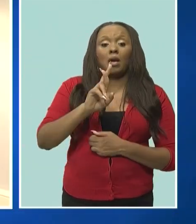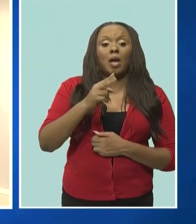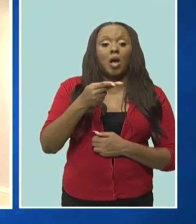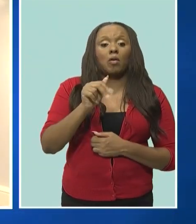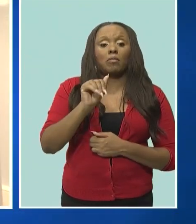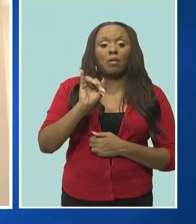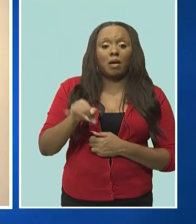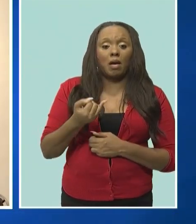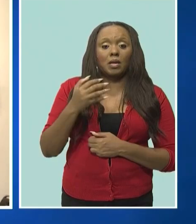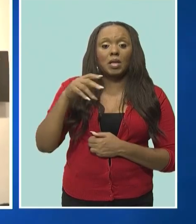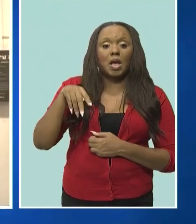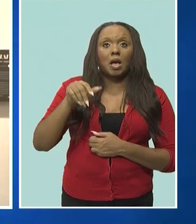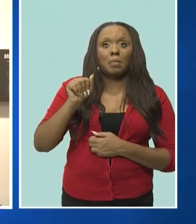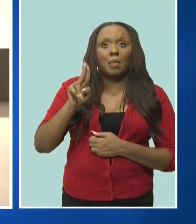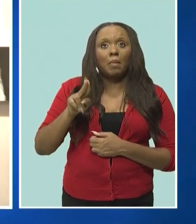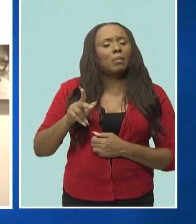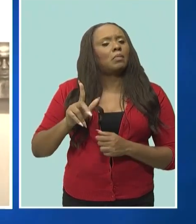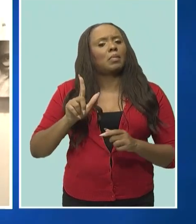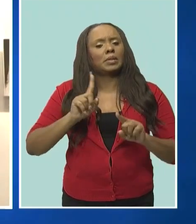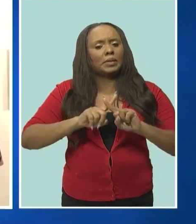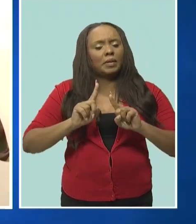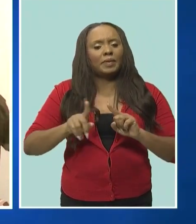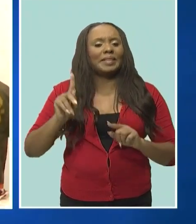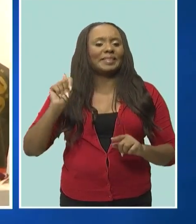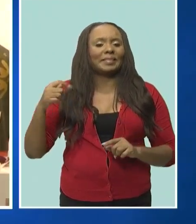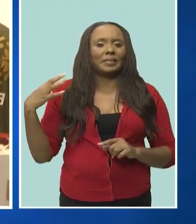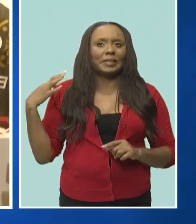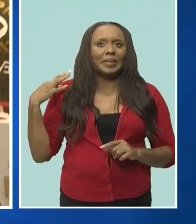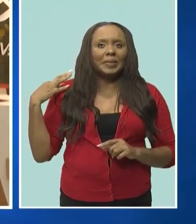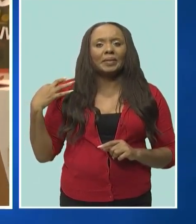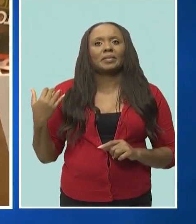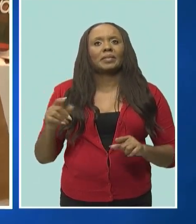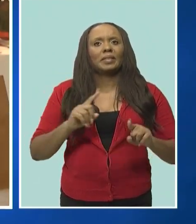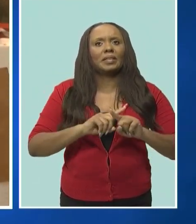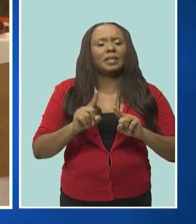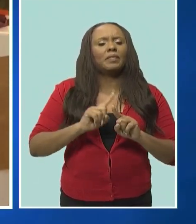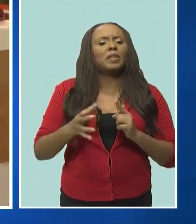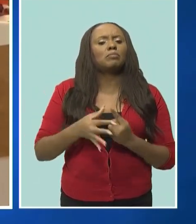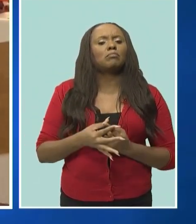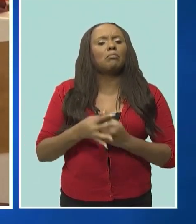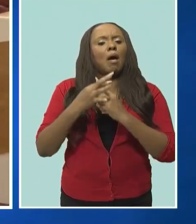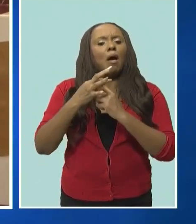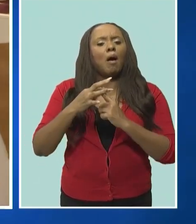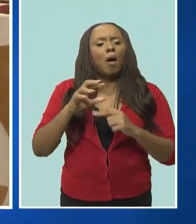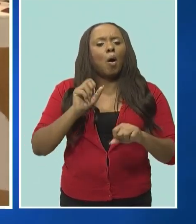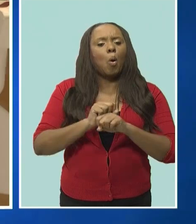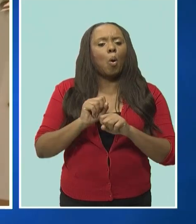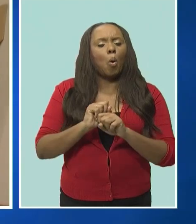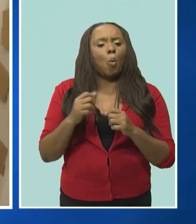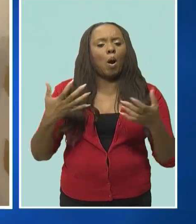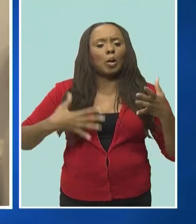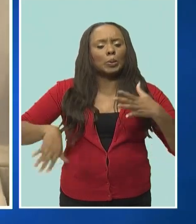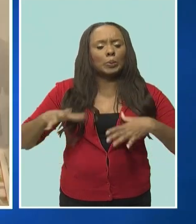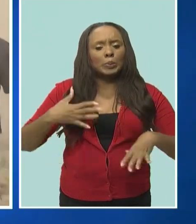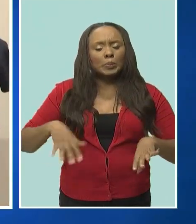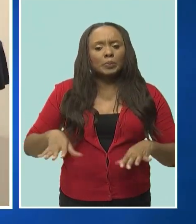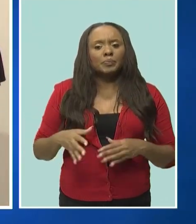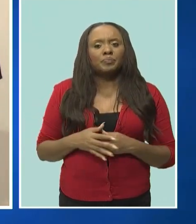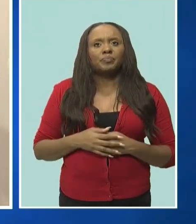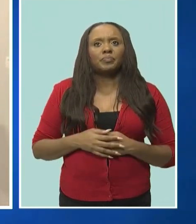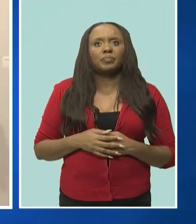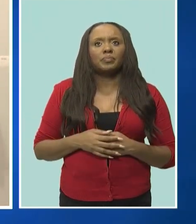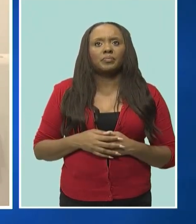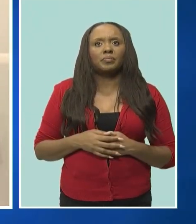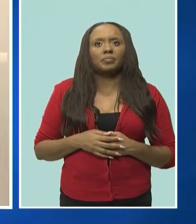he's doing bespoke trousers, so tailor-made work as well, so we can get that here. We have Odd